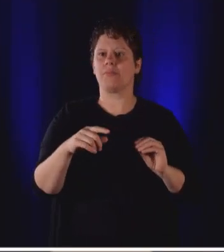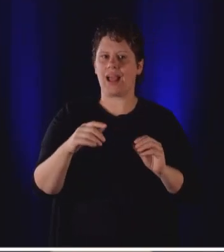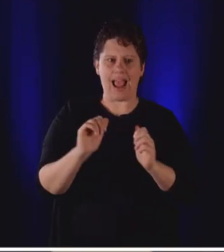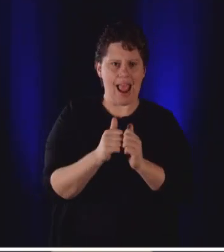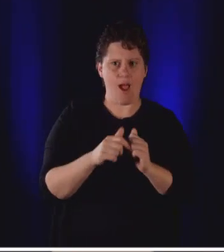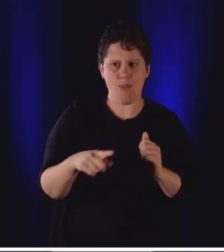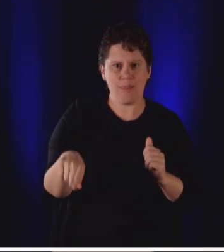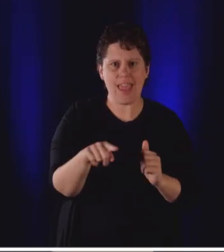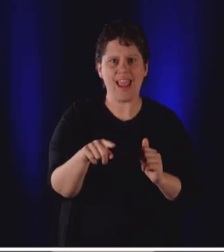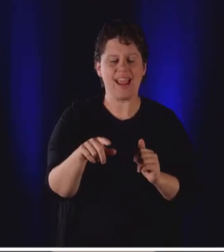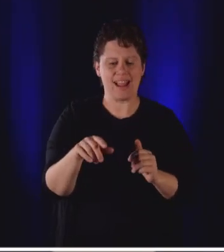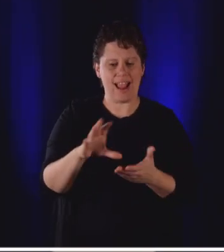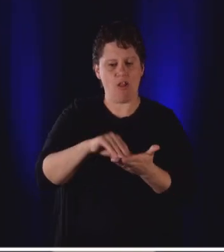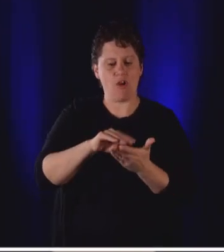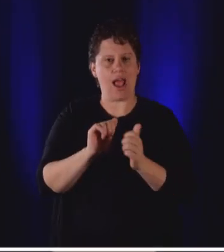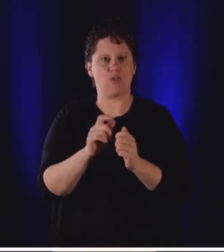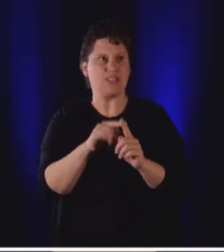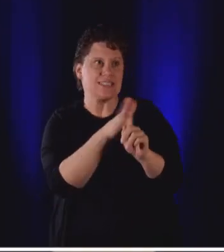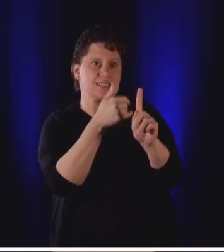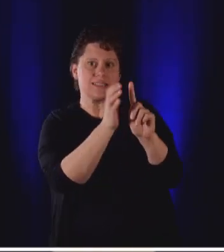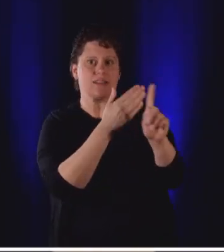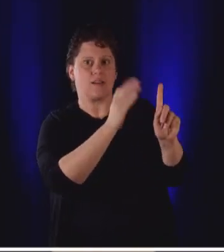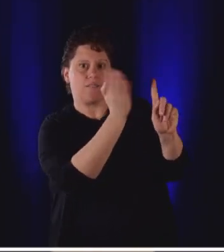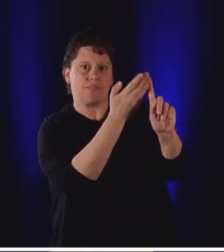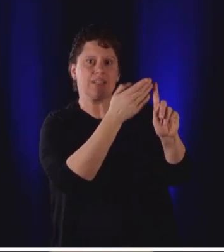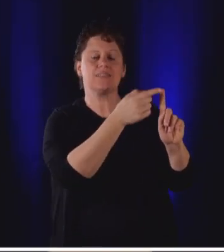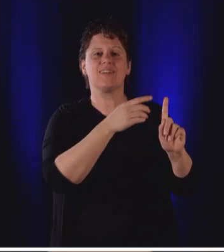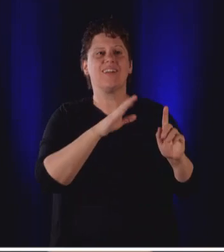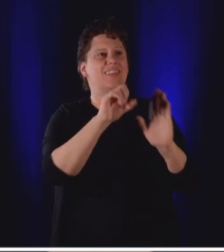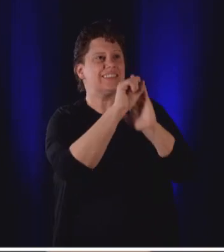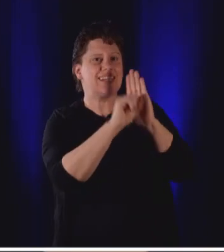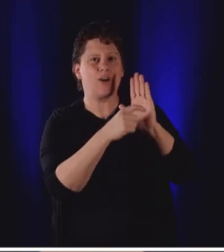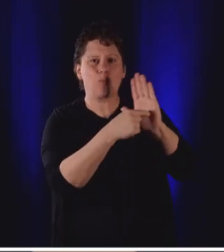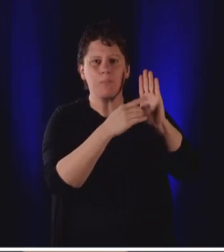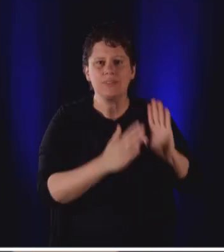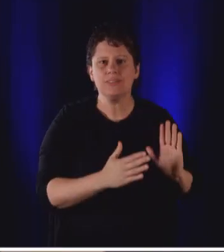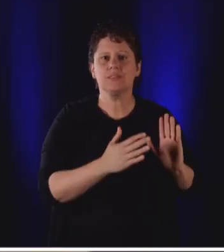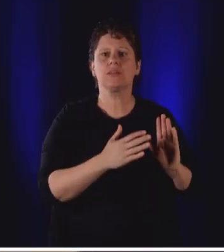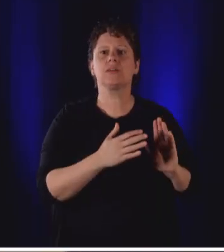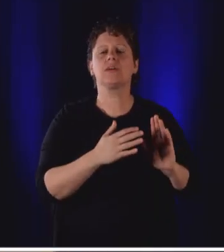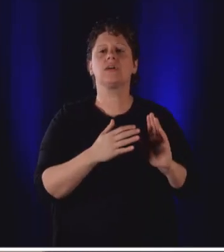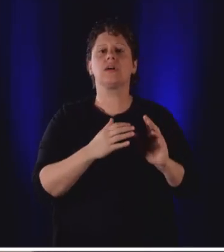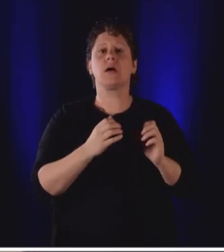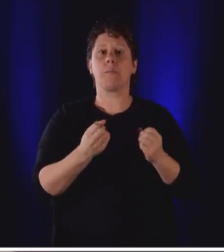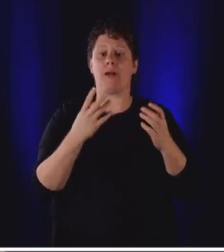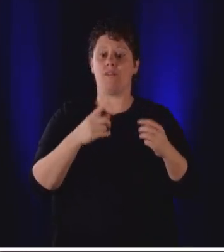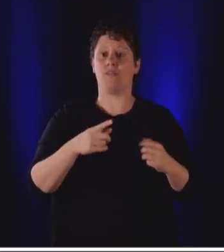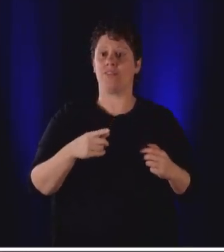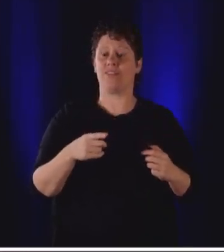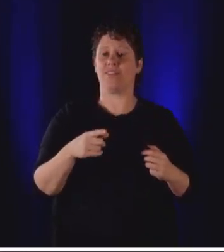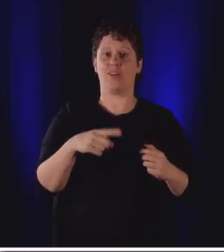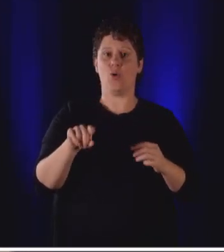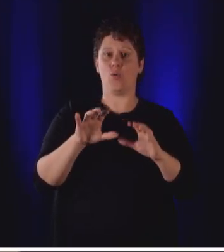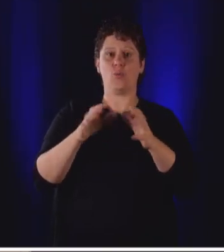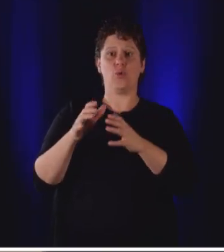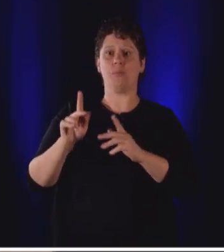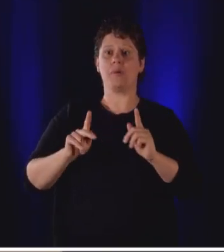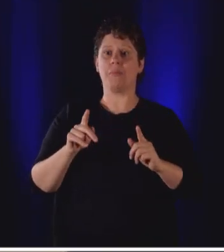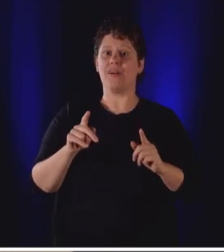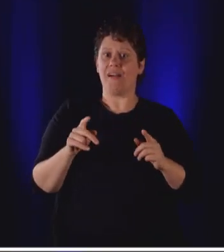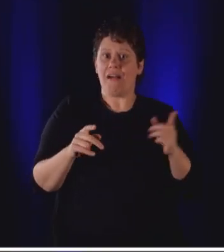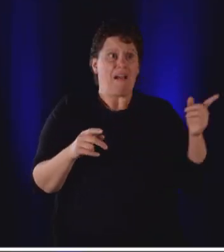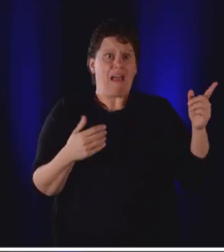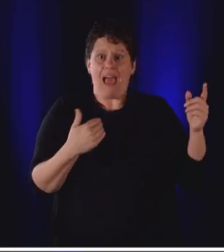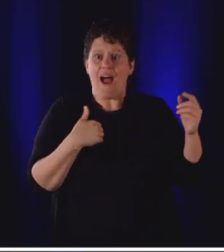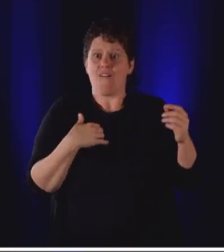lobby their legislators and their state representatives, because a lot of those groups that had that opportunity, they didn't come to us and say, hey, how can we help you? They